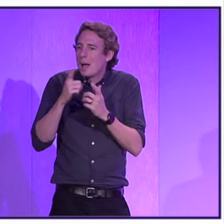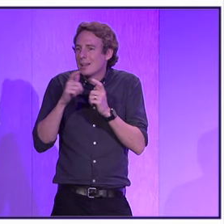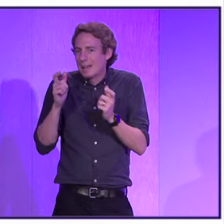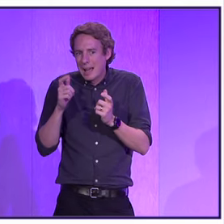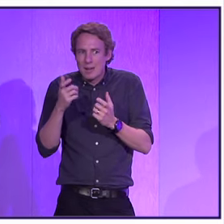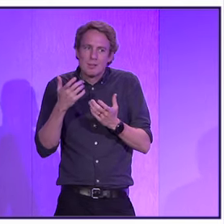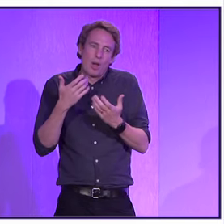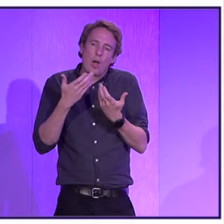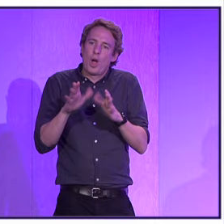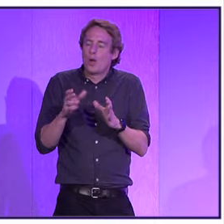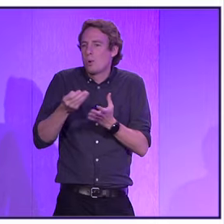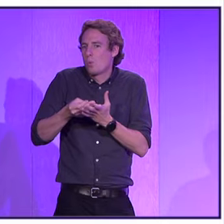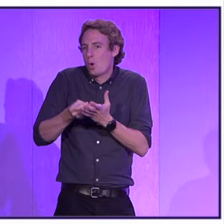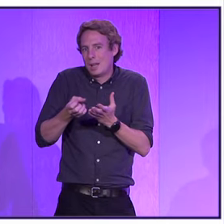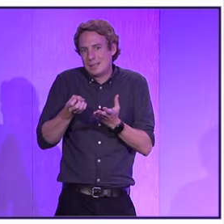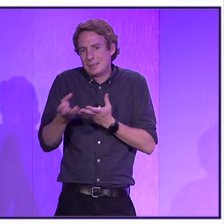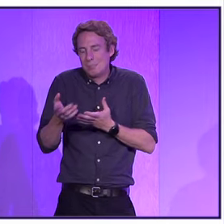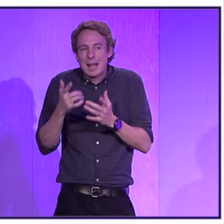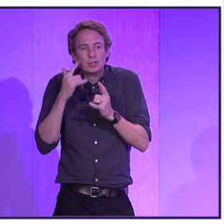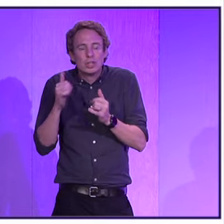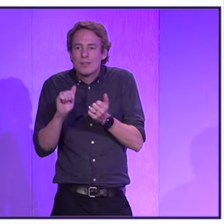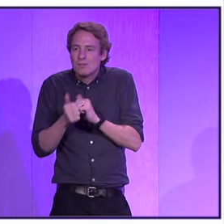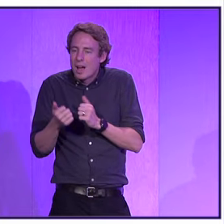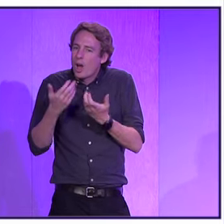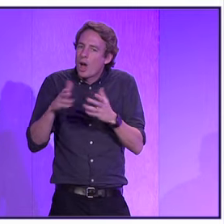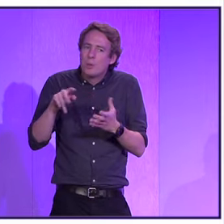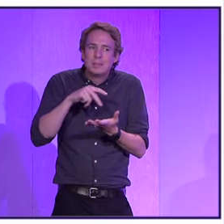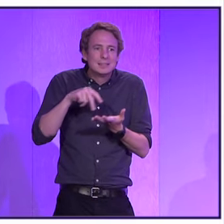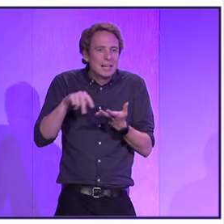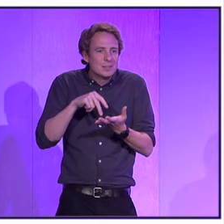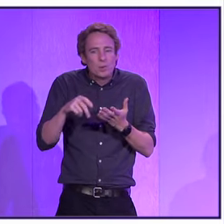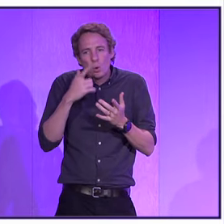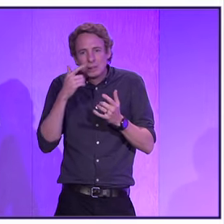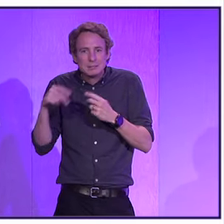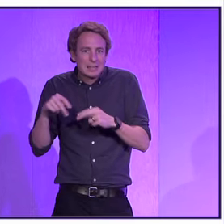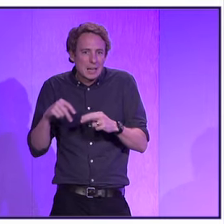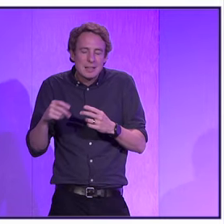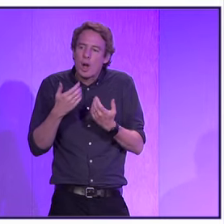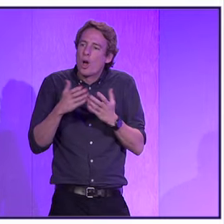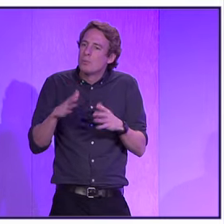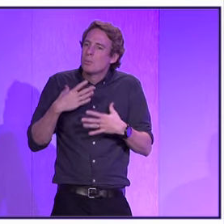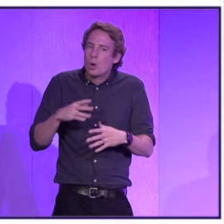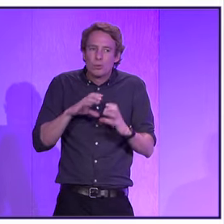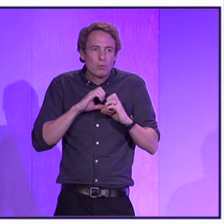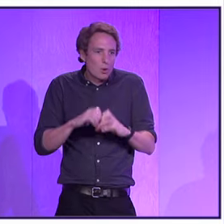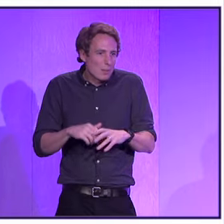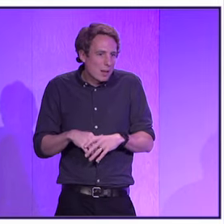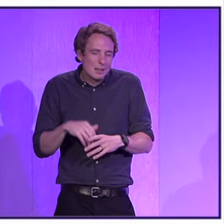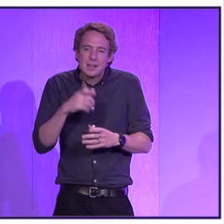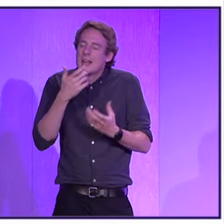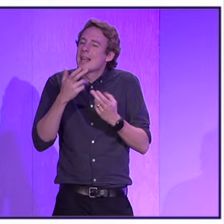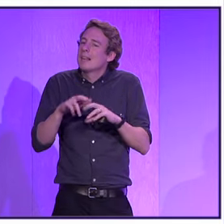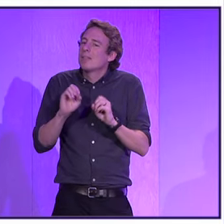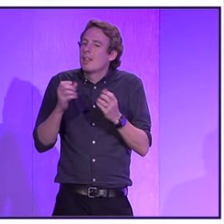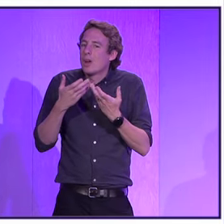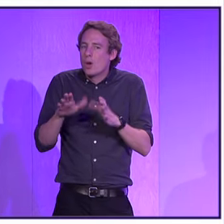bank account and spend. Open up your wallet and check a friend. Open up the dance floor, make I dance. Open up your body and love romance. If you have not opened up,